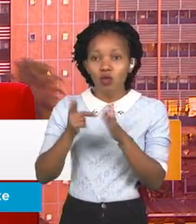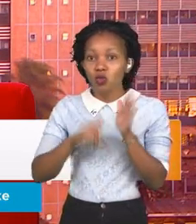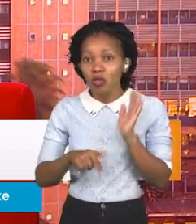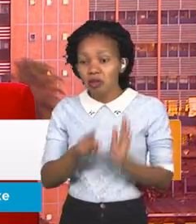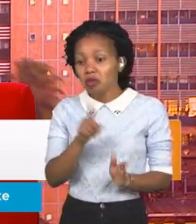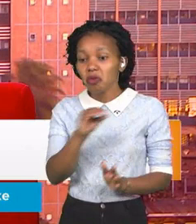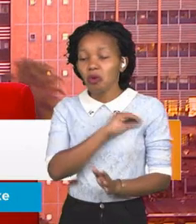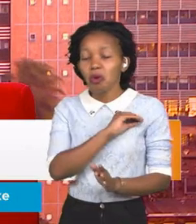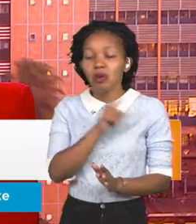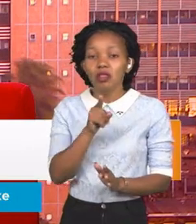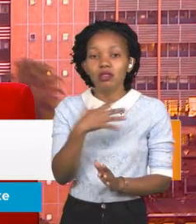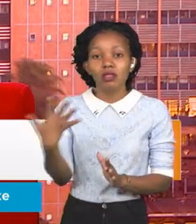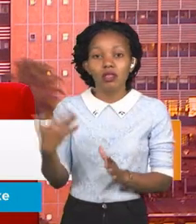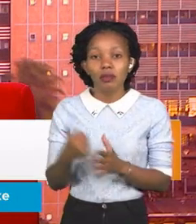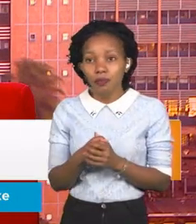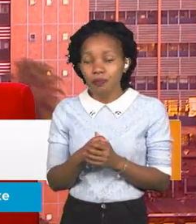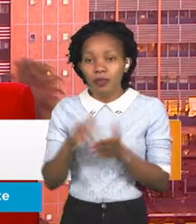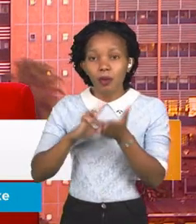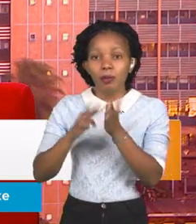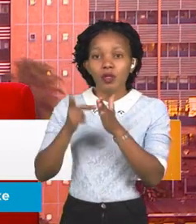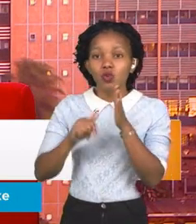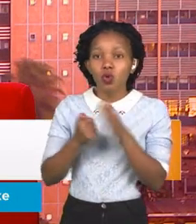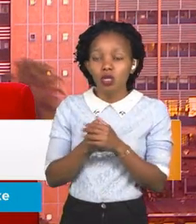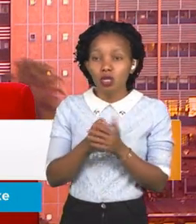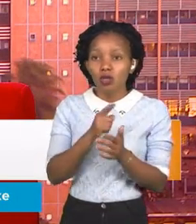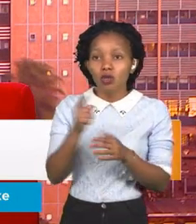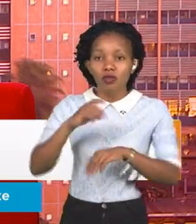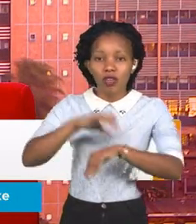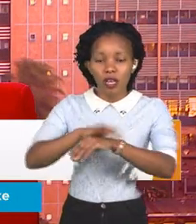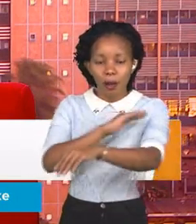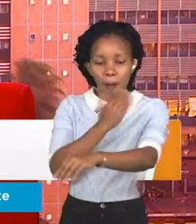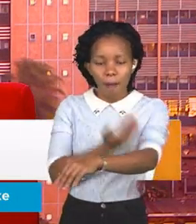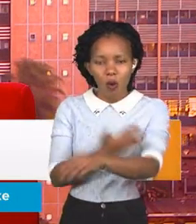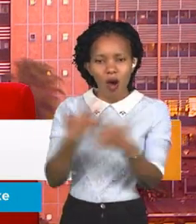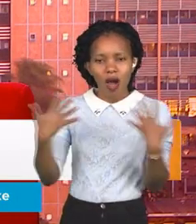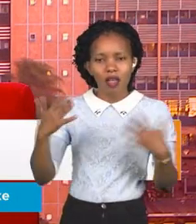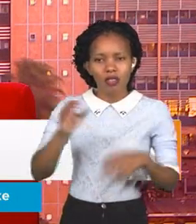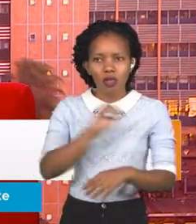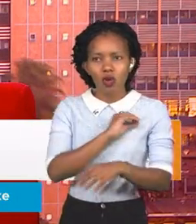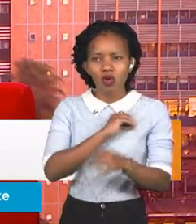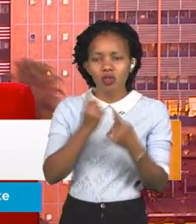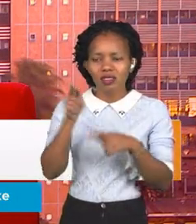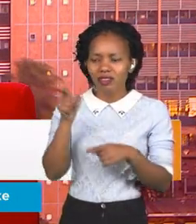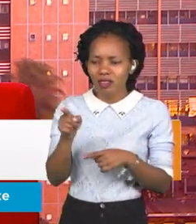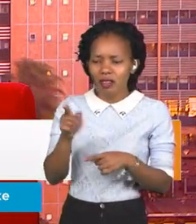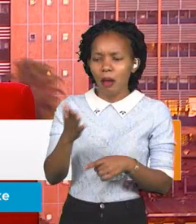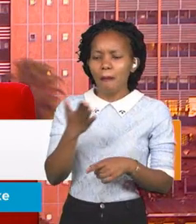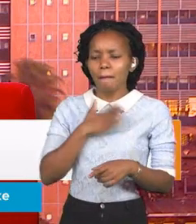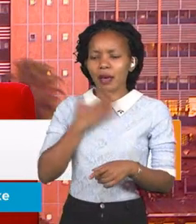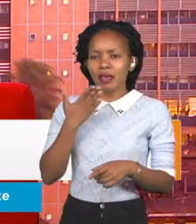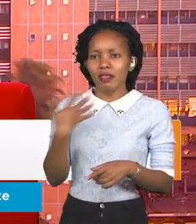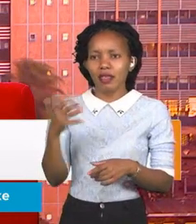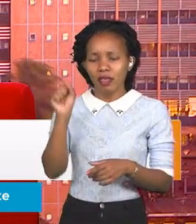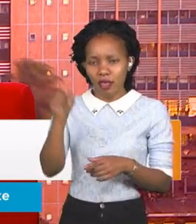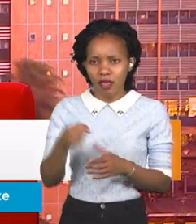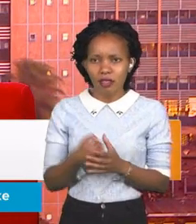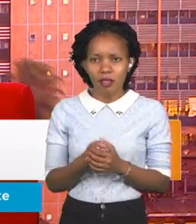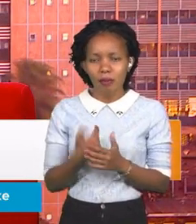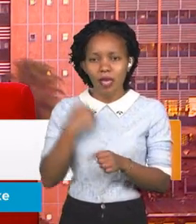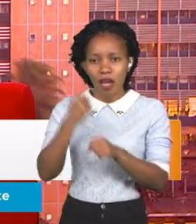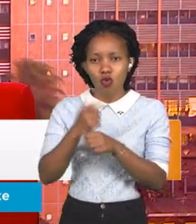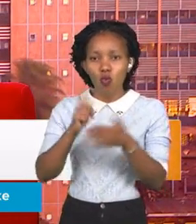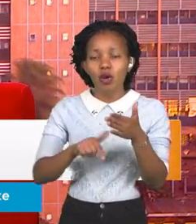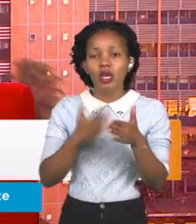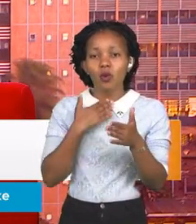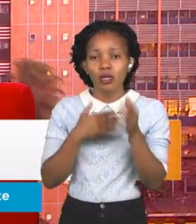it, right? You have, it means you've taken the power in your own hands and said, this is my property. I own this, I do whatever I want